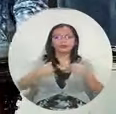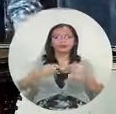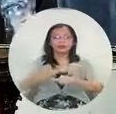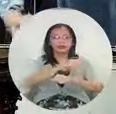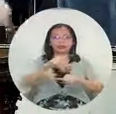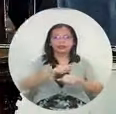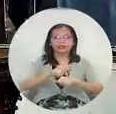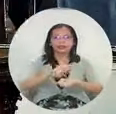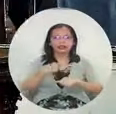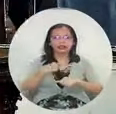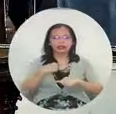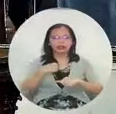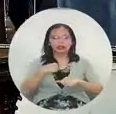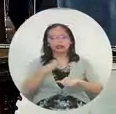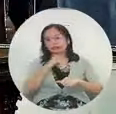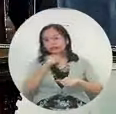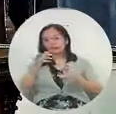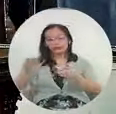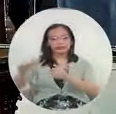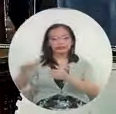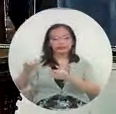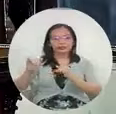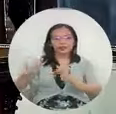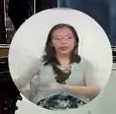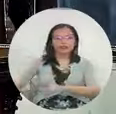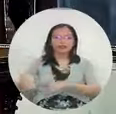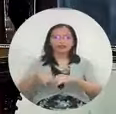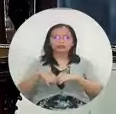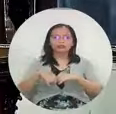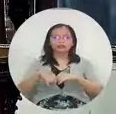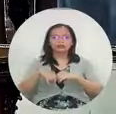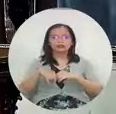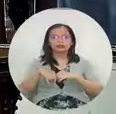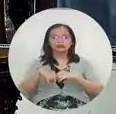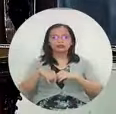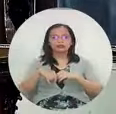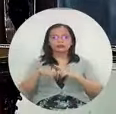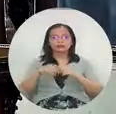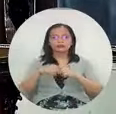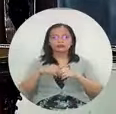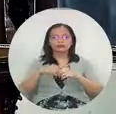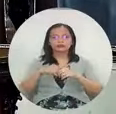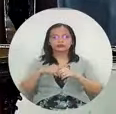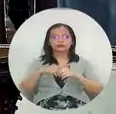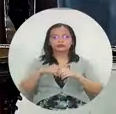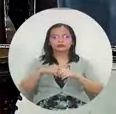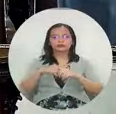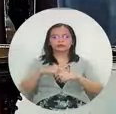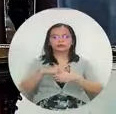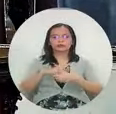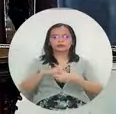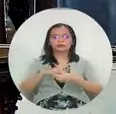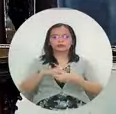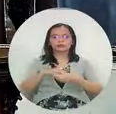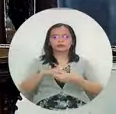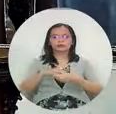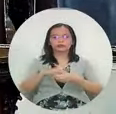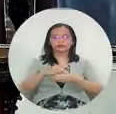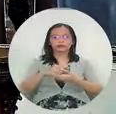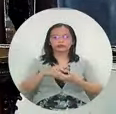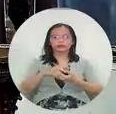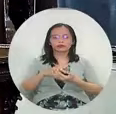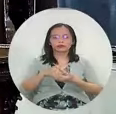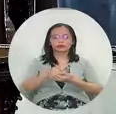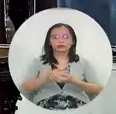While we were thinking about a building, you know, to construct a building, we said, Pastor, why don't we buy a property